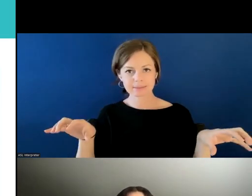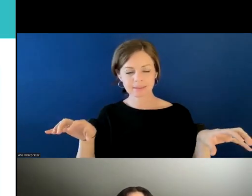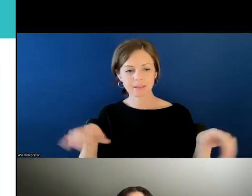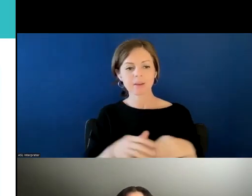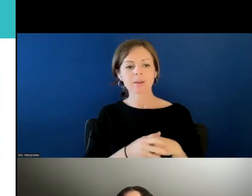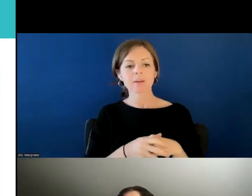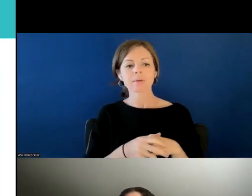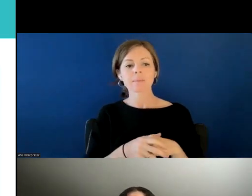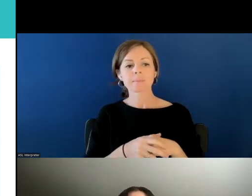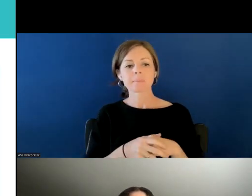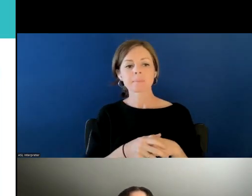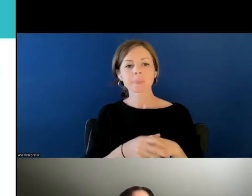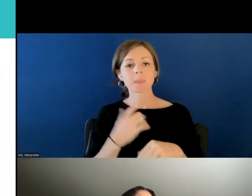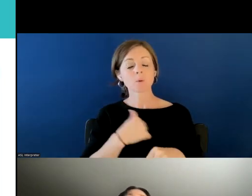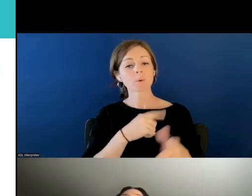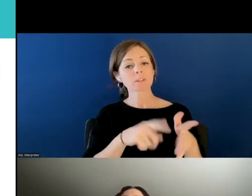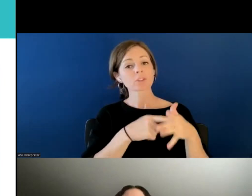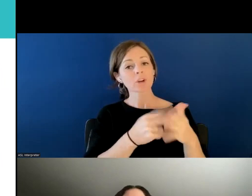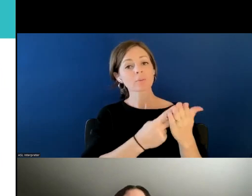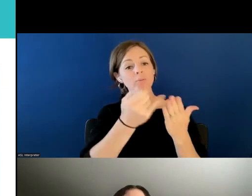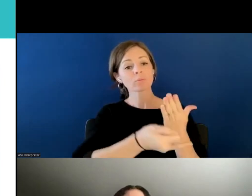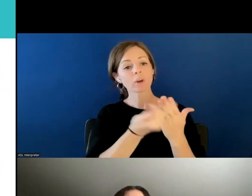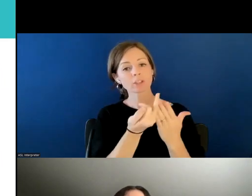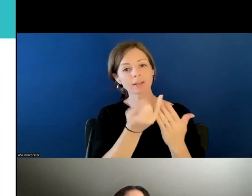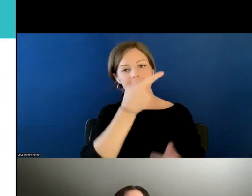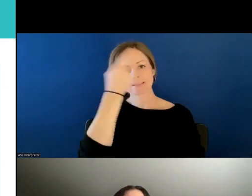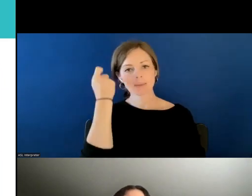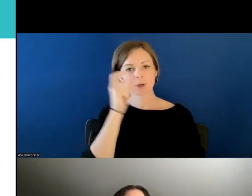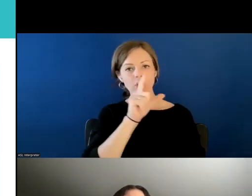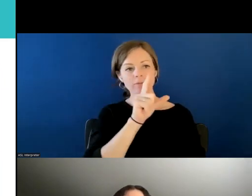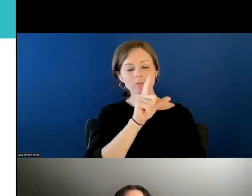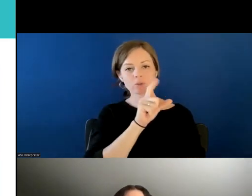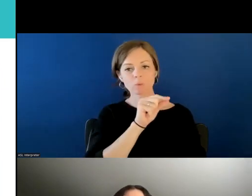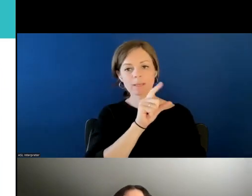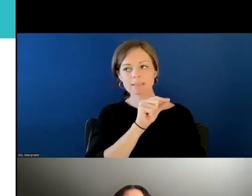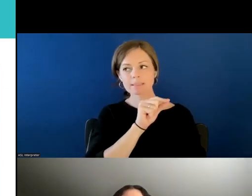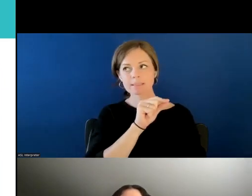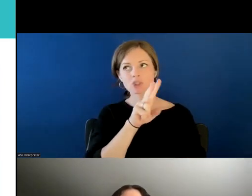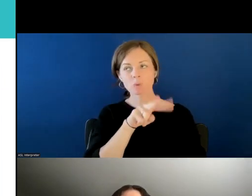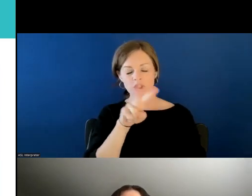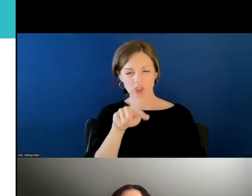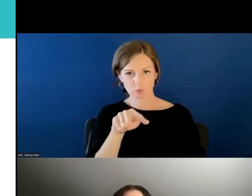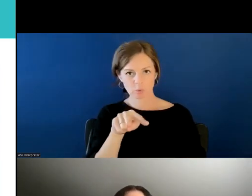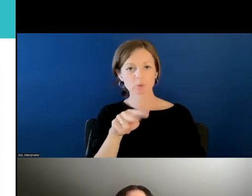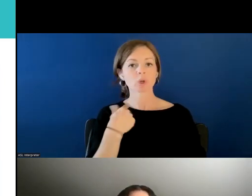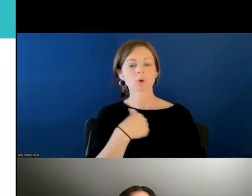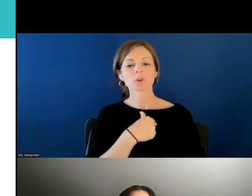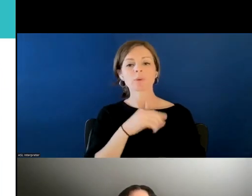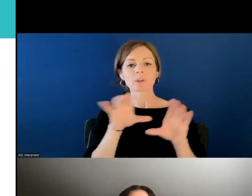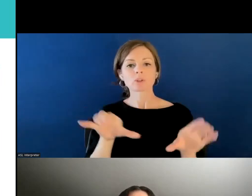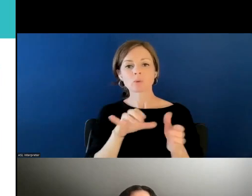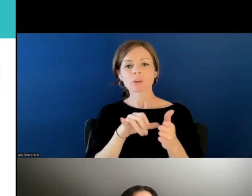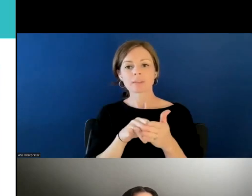been, we started this project in summer of 2022. So we've been now,